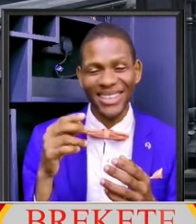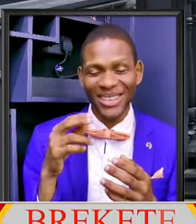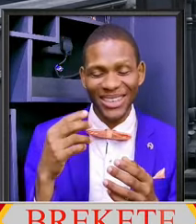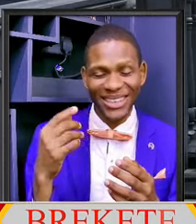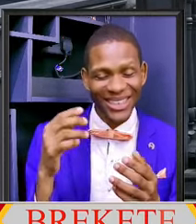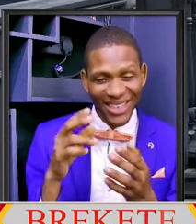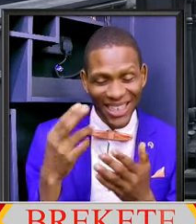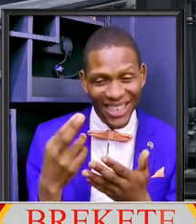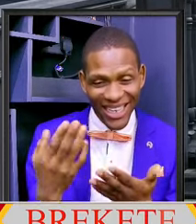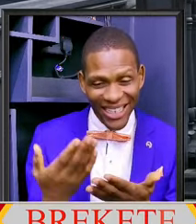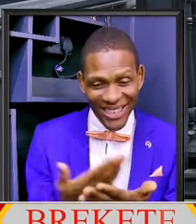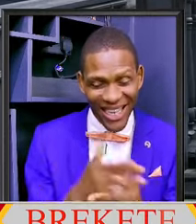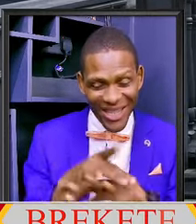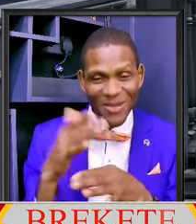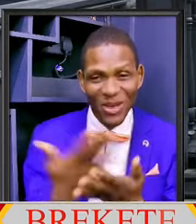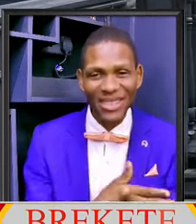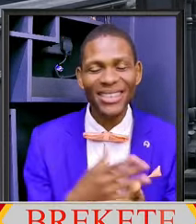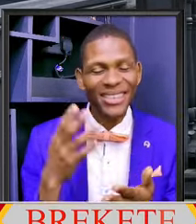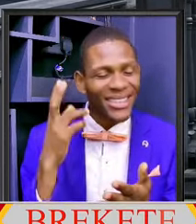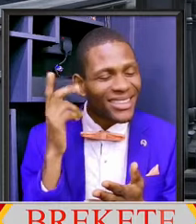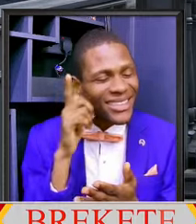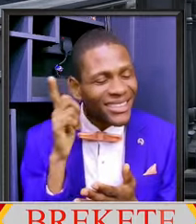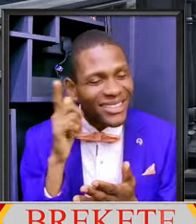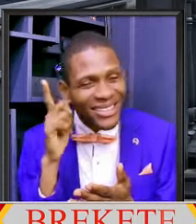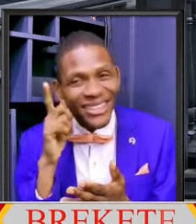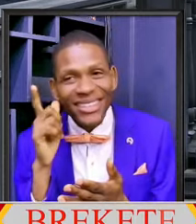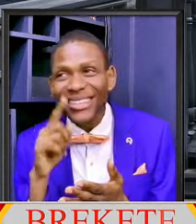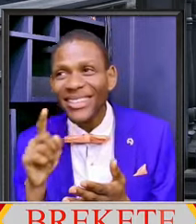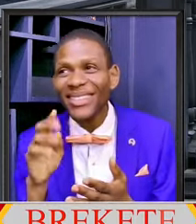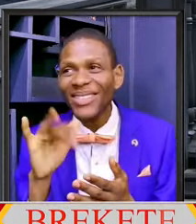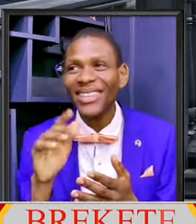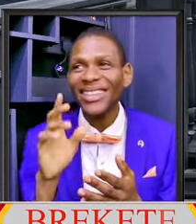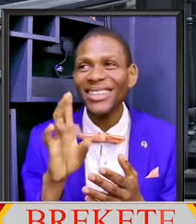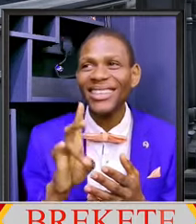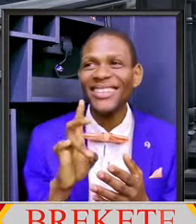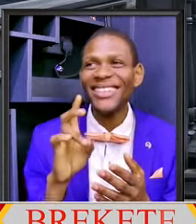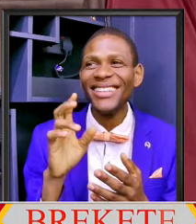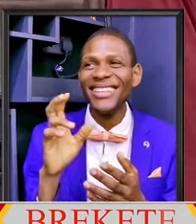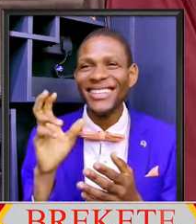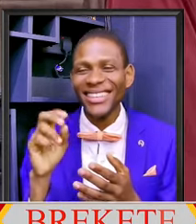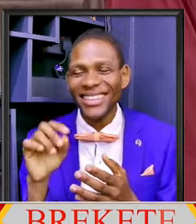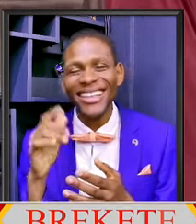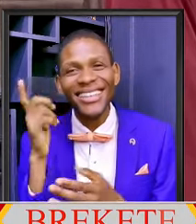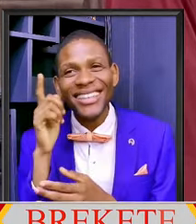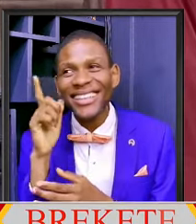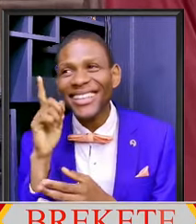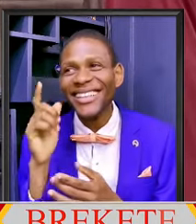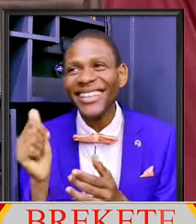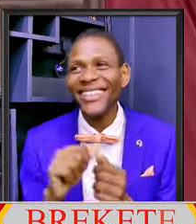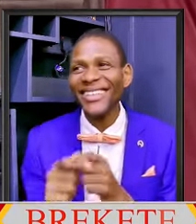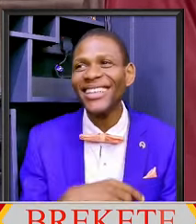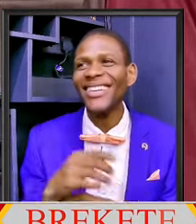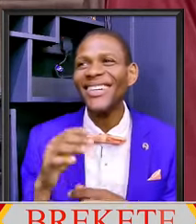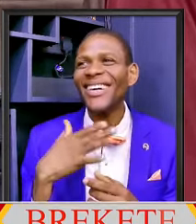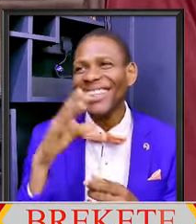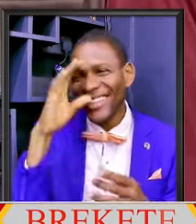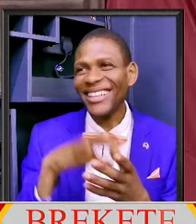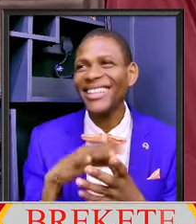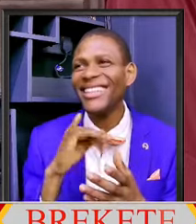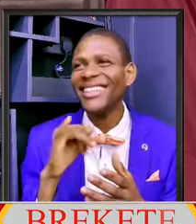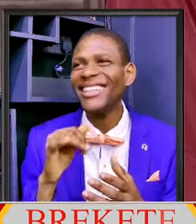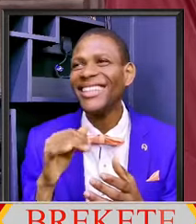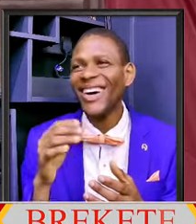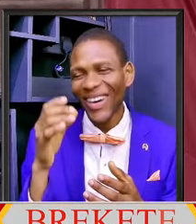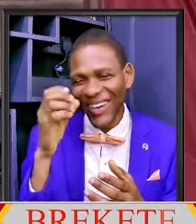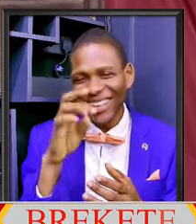in the morning before I go to the office. 7 o'clock, I get ready. By 7:30, I'll be listening to Brekete. Every day, my husband will say, even